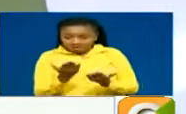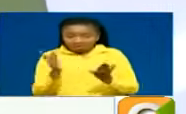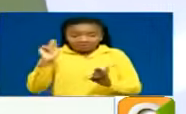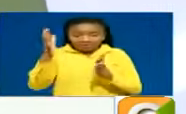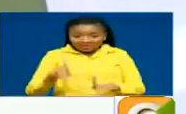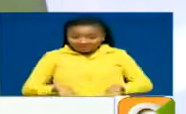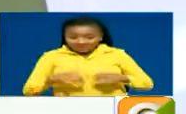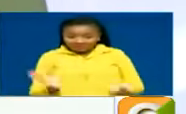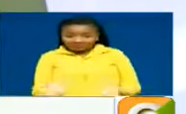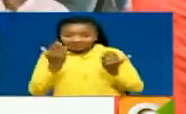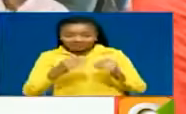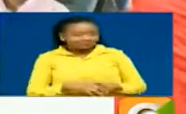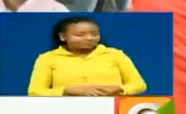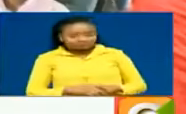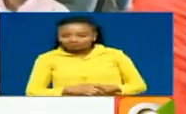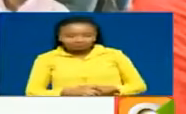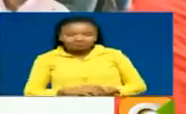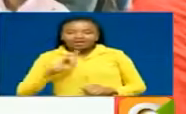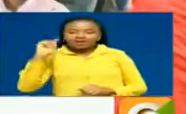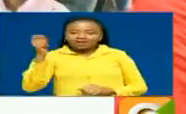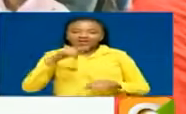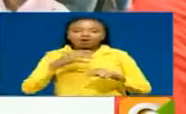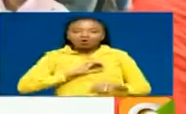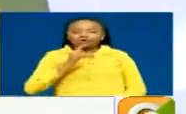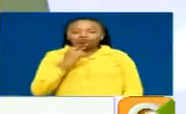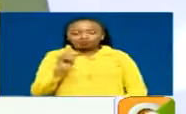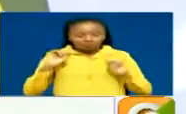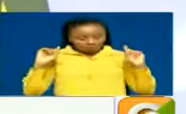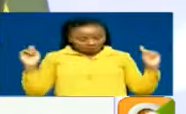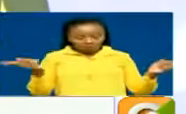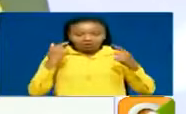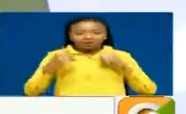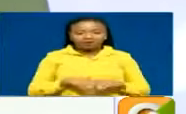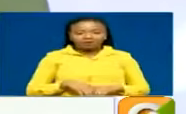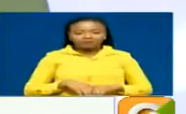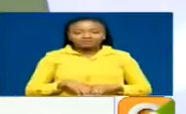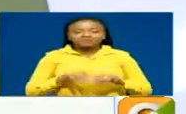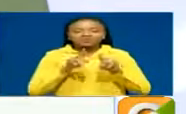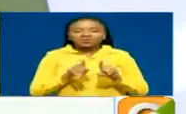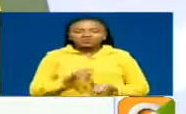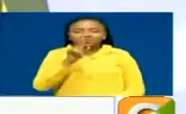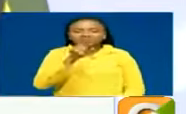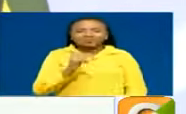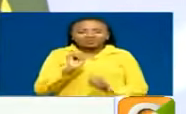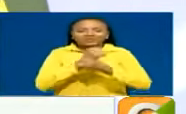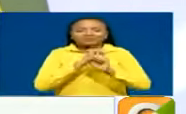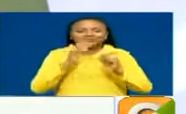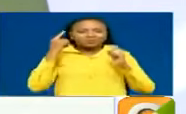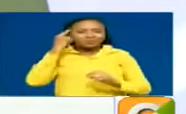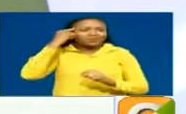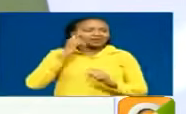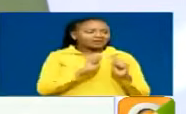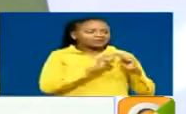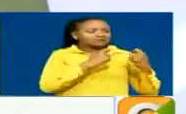Kenya. Because there is no Kenya for any tribe. Kenya belongs to all of us. You cannot ride a tribal